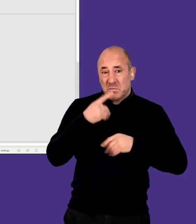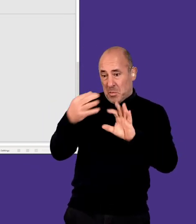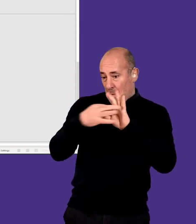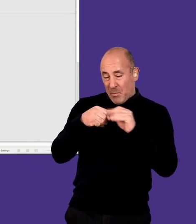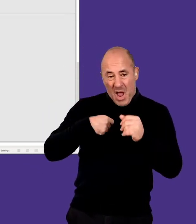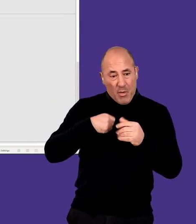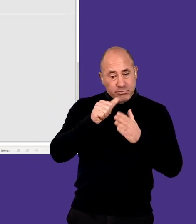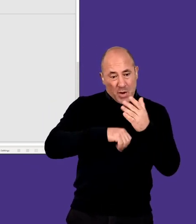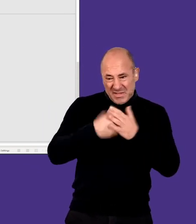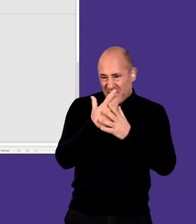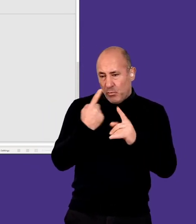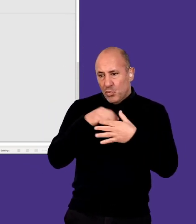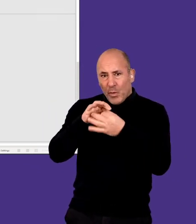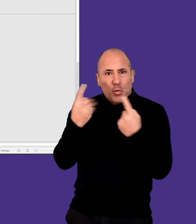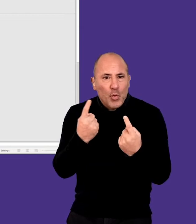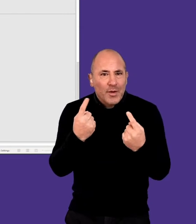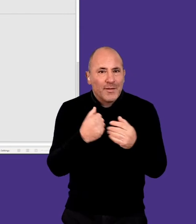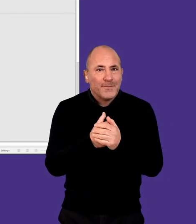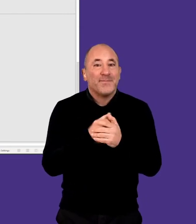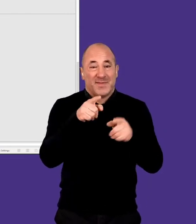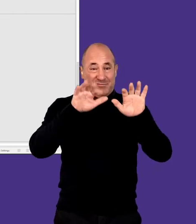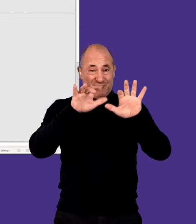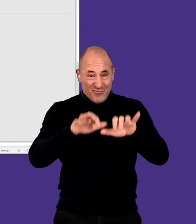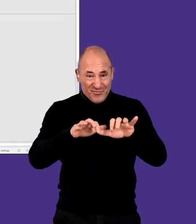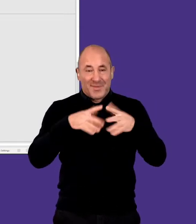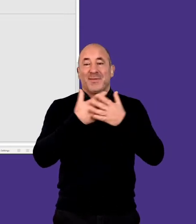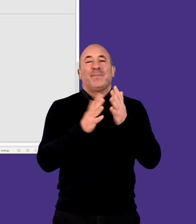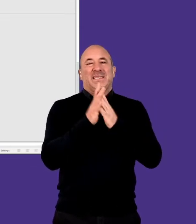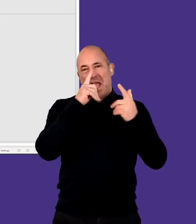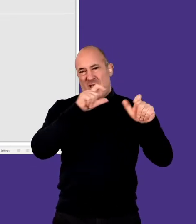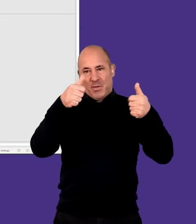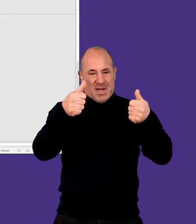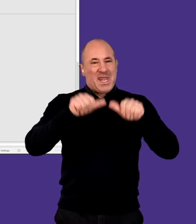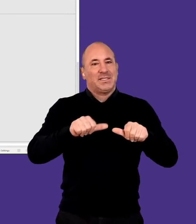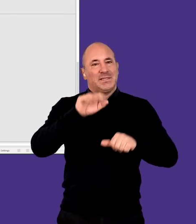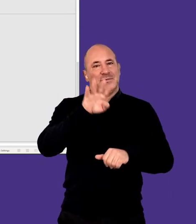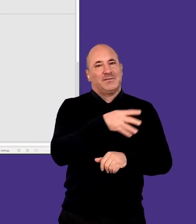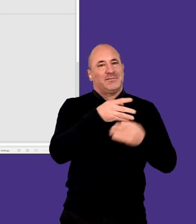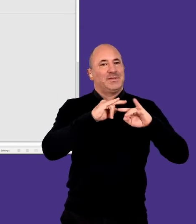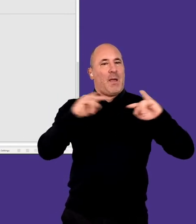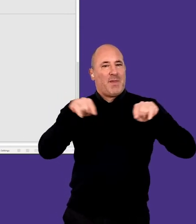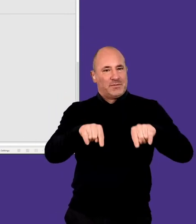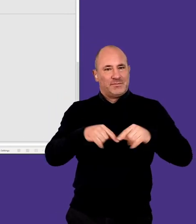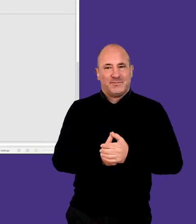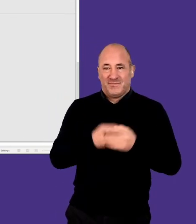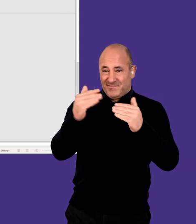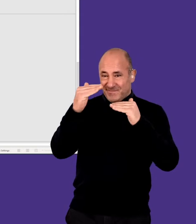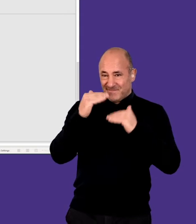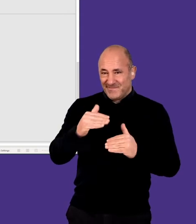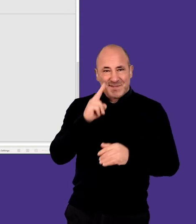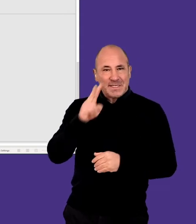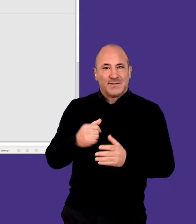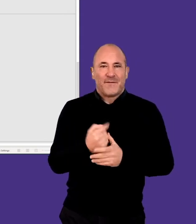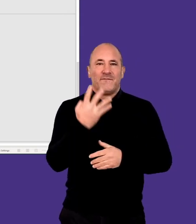our programme. Once you have completed these boxes, you can move down to the rest of the template. In this section, there